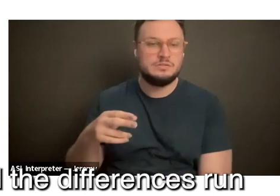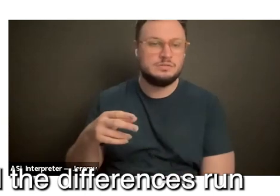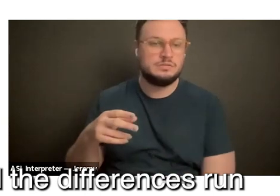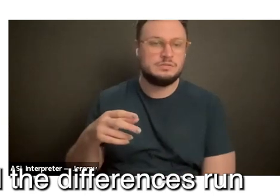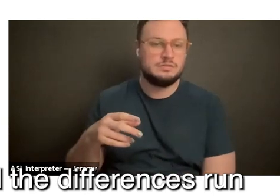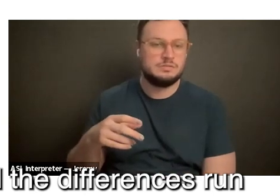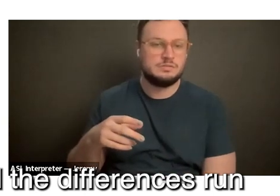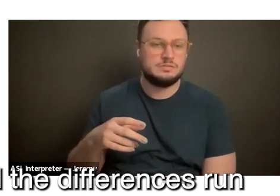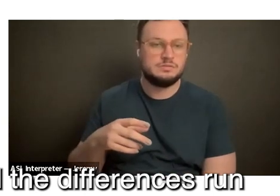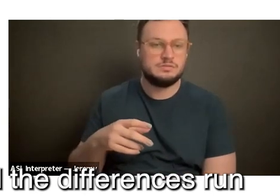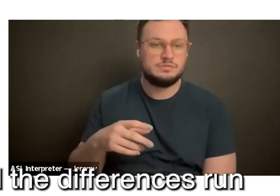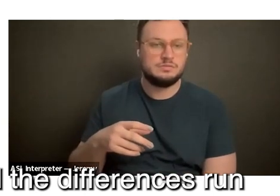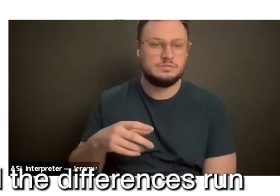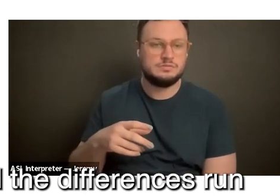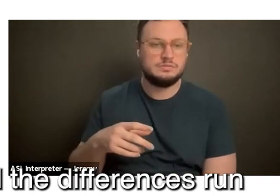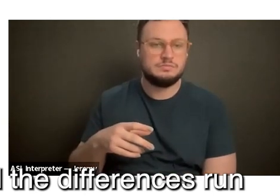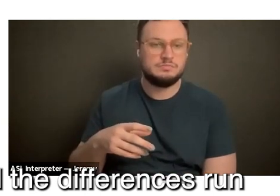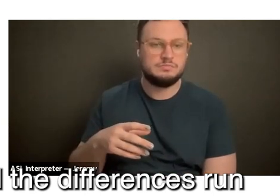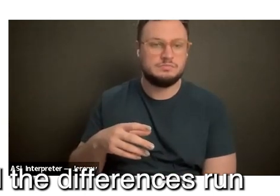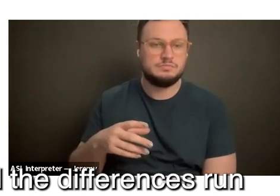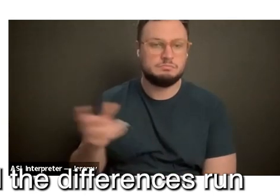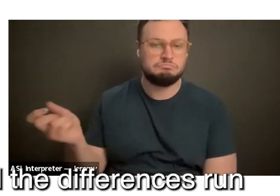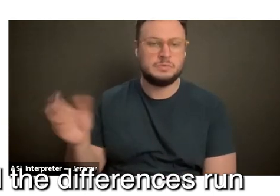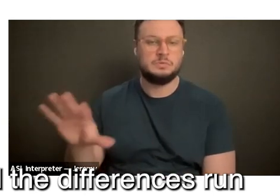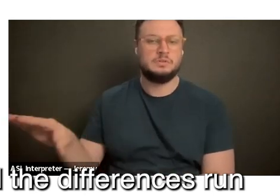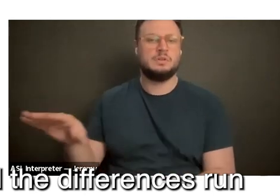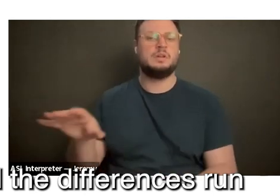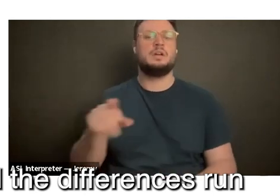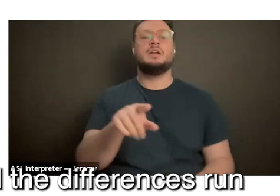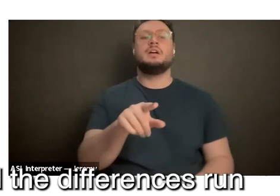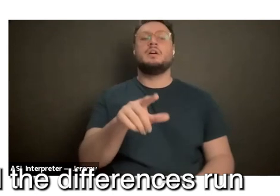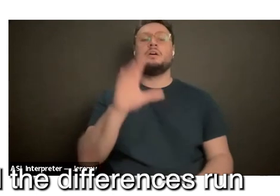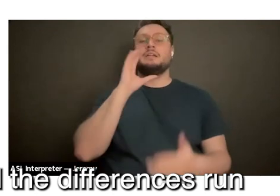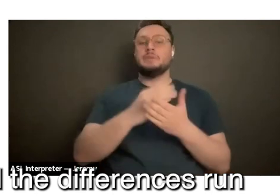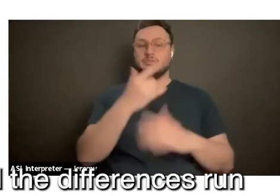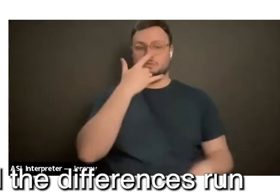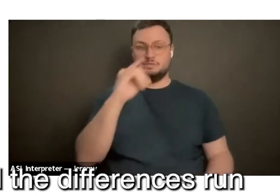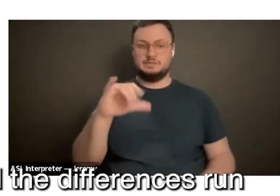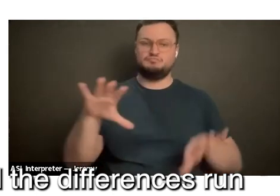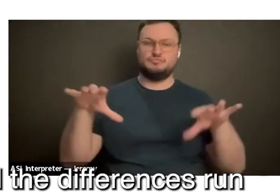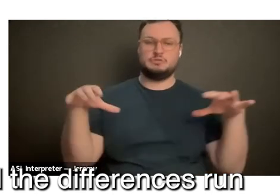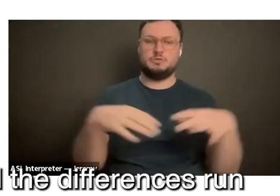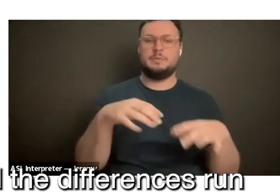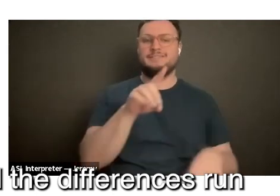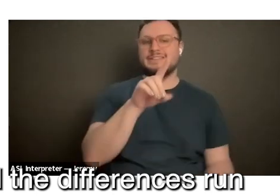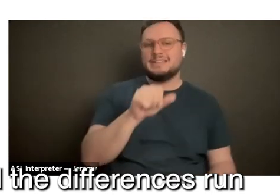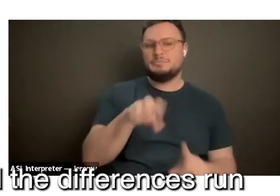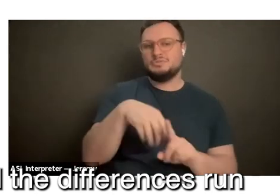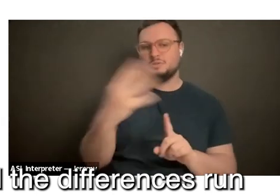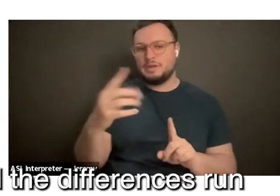picture of a group of Black disabled queer folks talking and laughing at this sleepover, and they